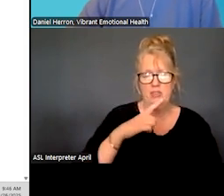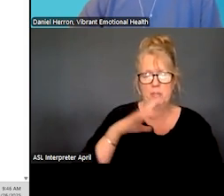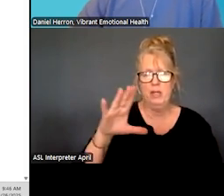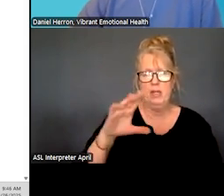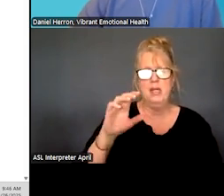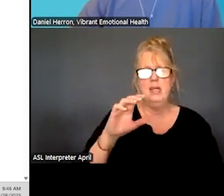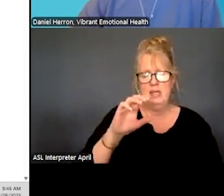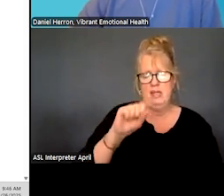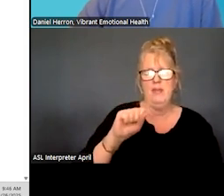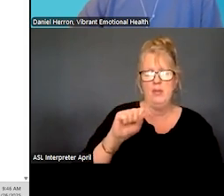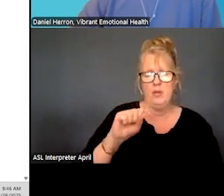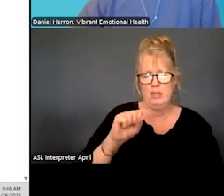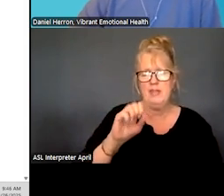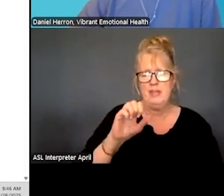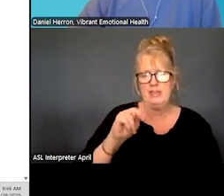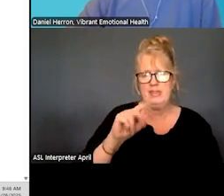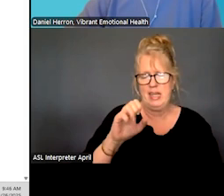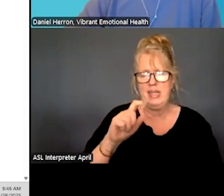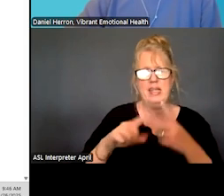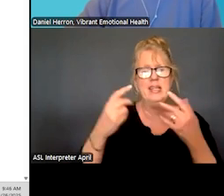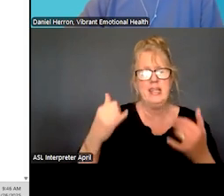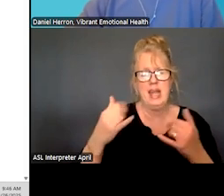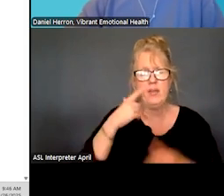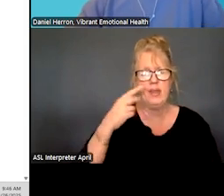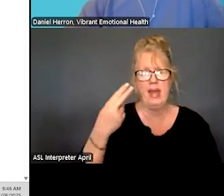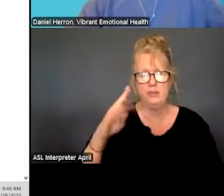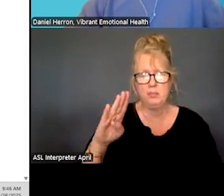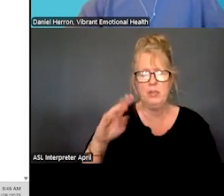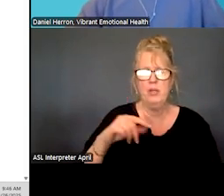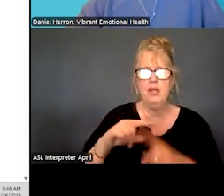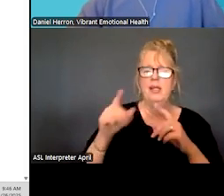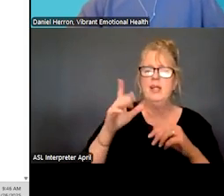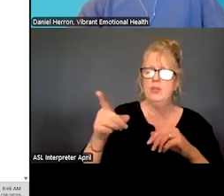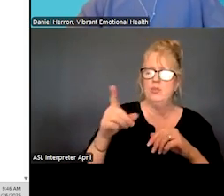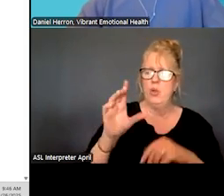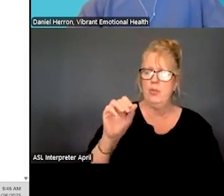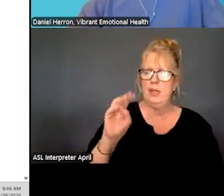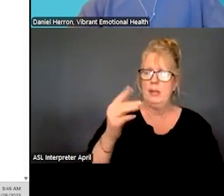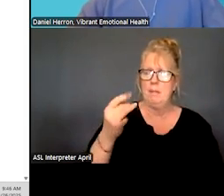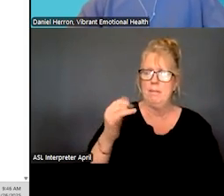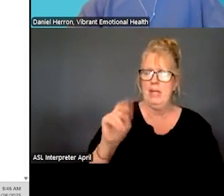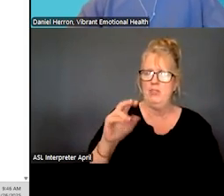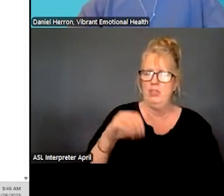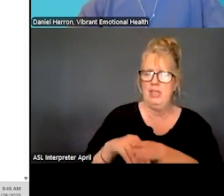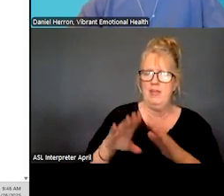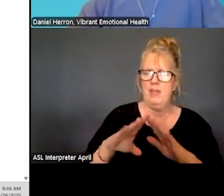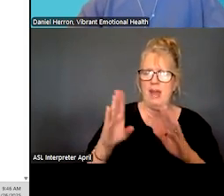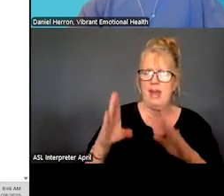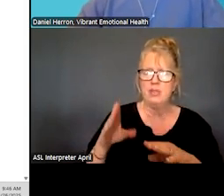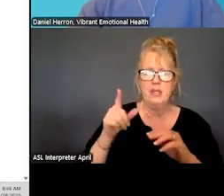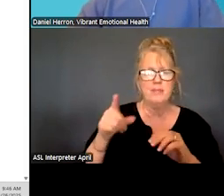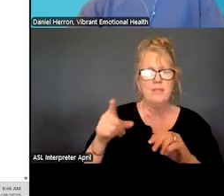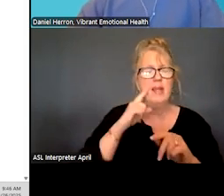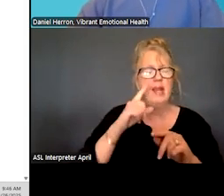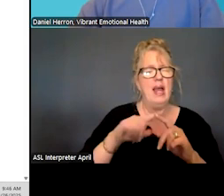House companion version. And the exciting thing about the House companion is that it has a